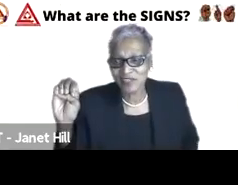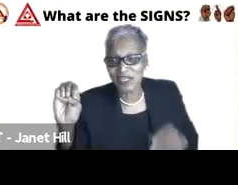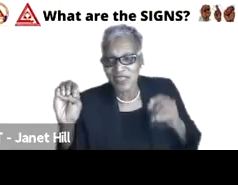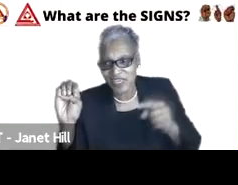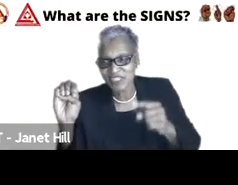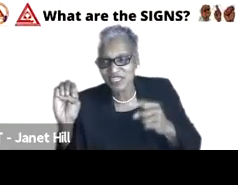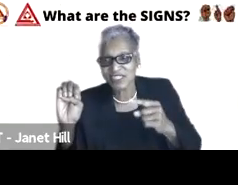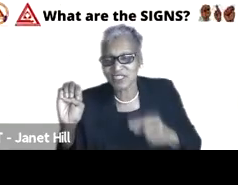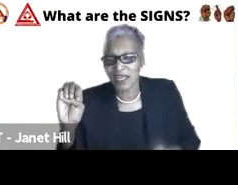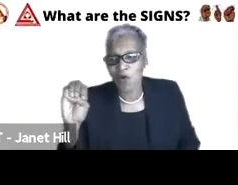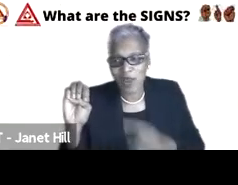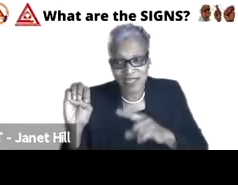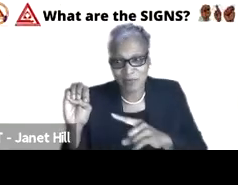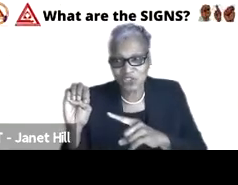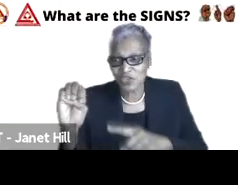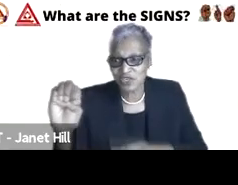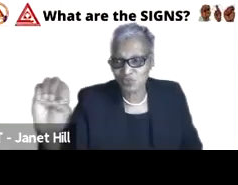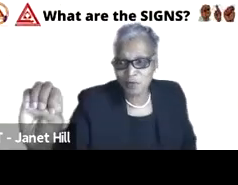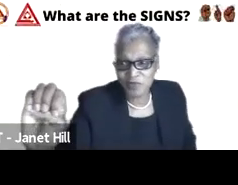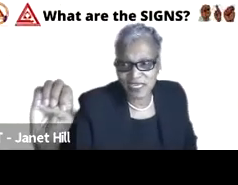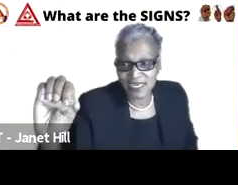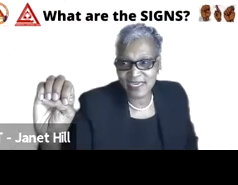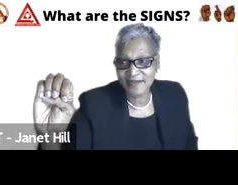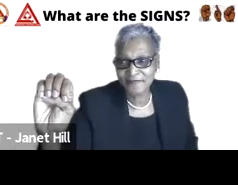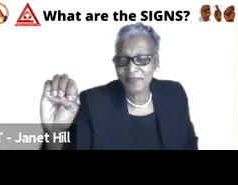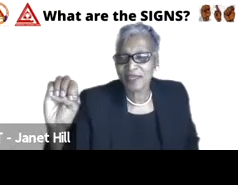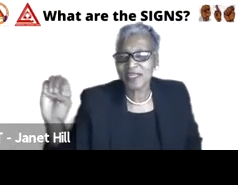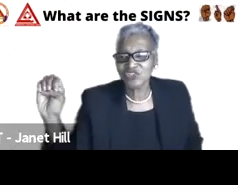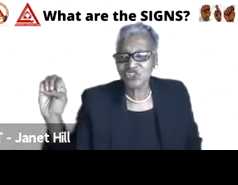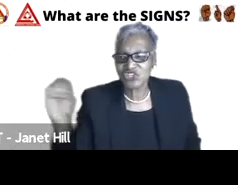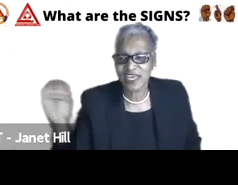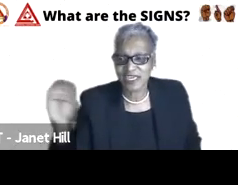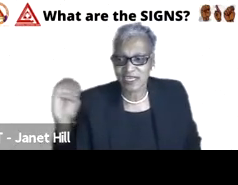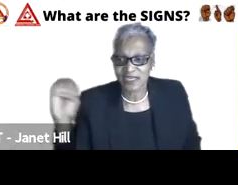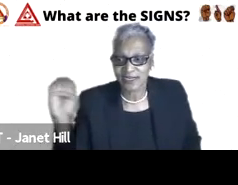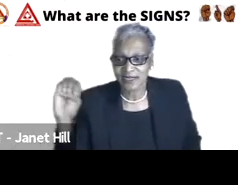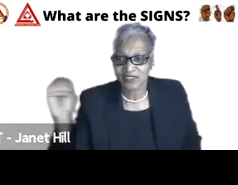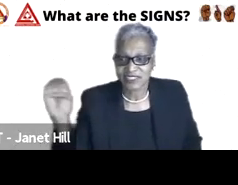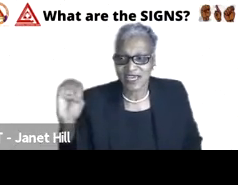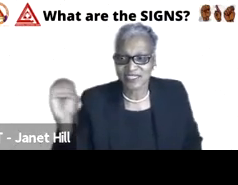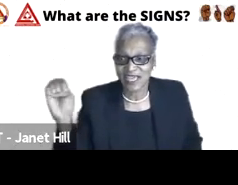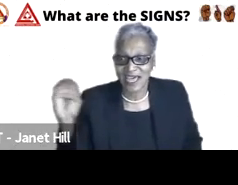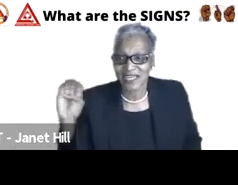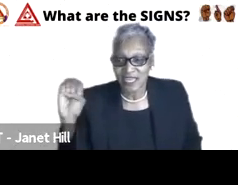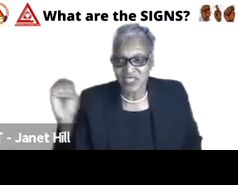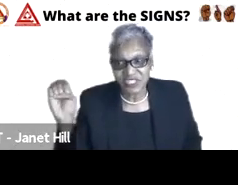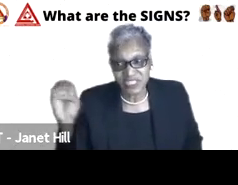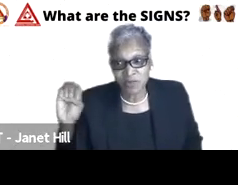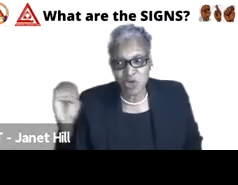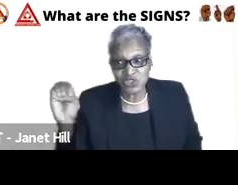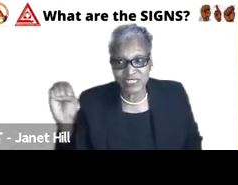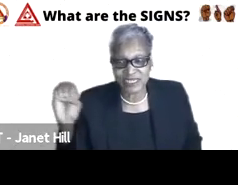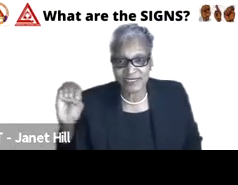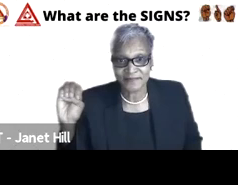All right. Yay. All right, let me show you this. Remember the E? Let's just shake it side to side. This